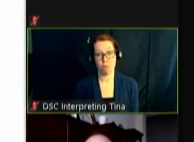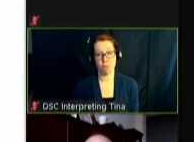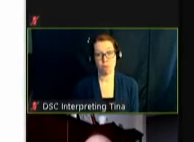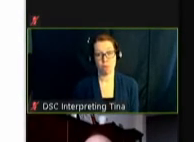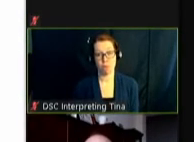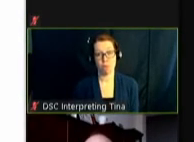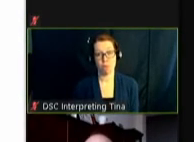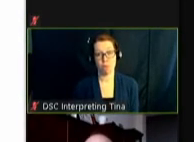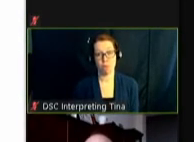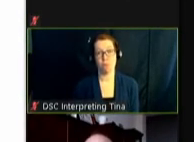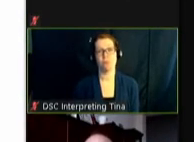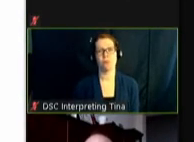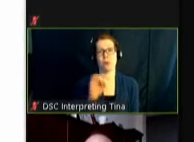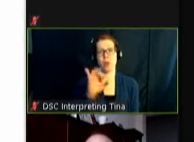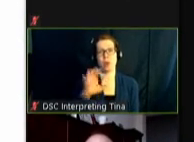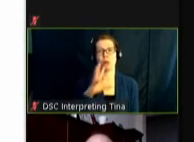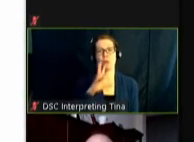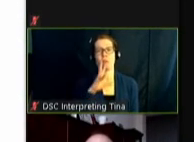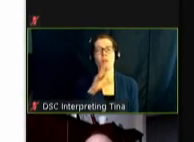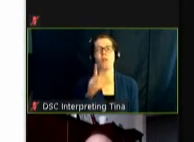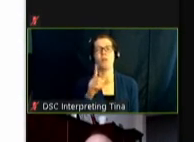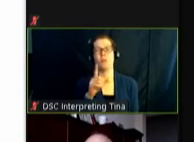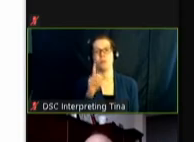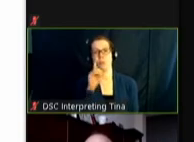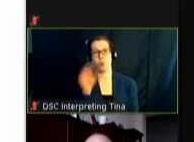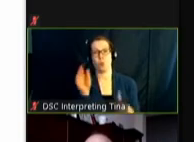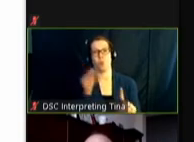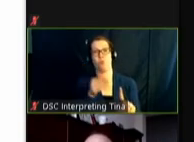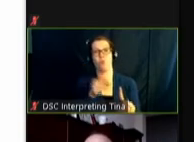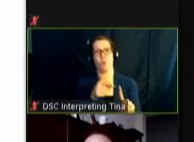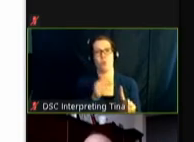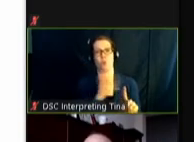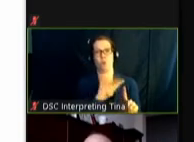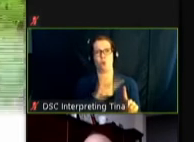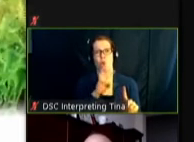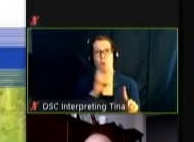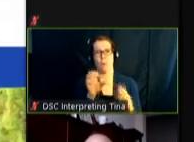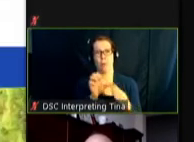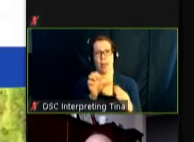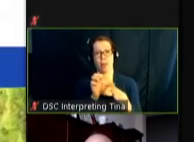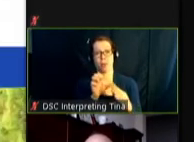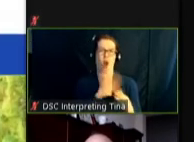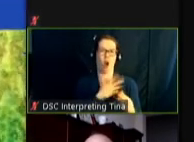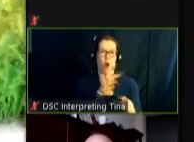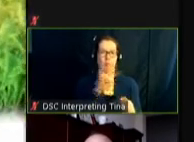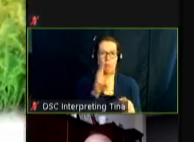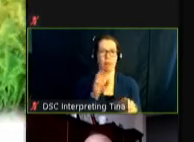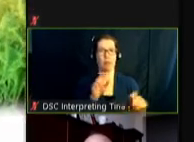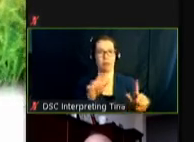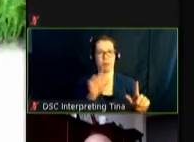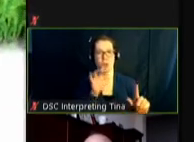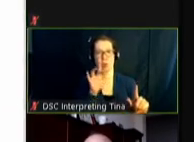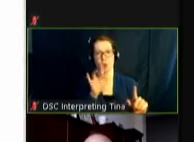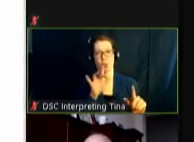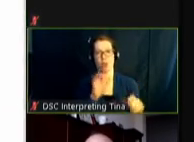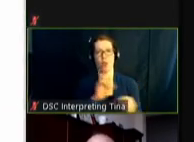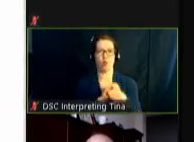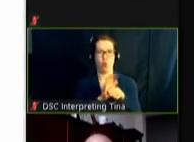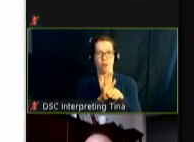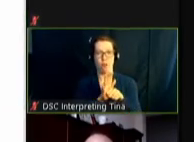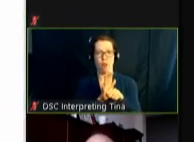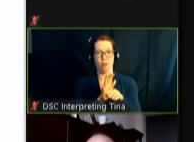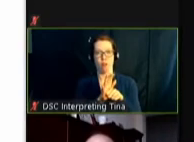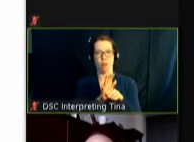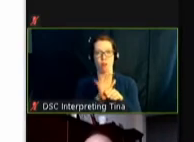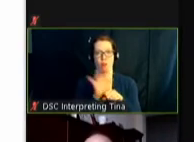So again, you go to our web page, our website, and you click on the coronavirus block